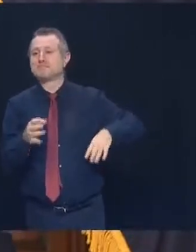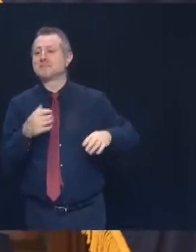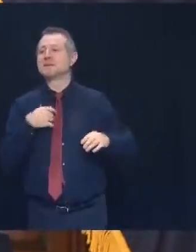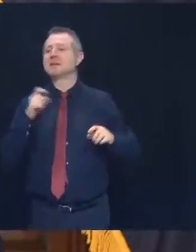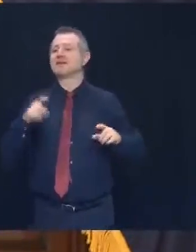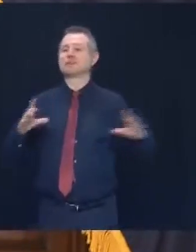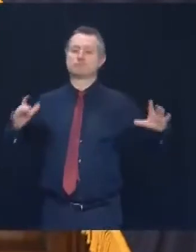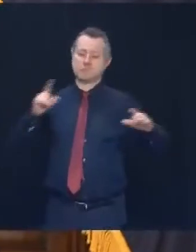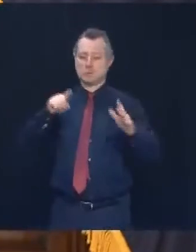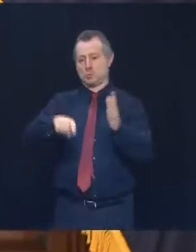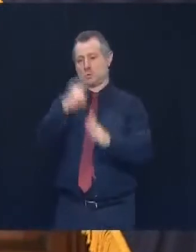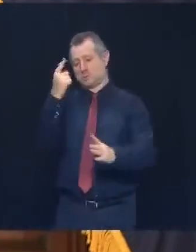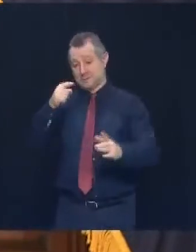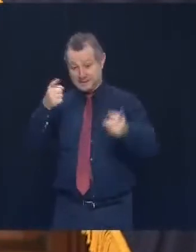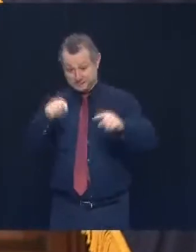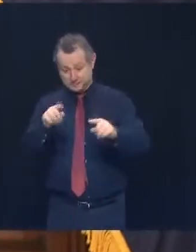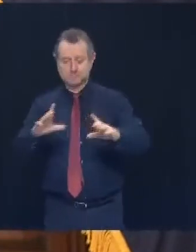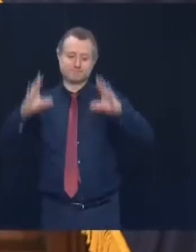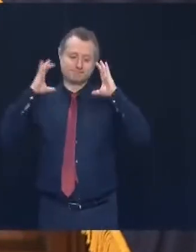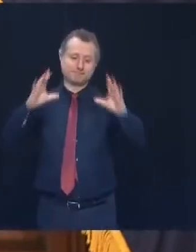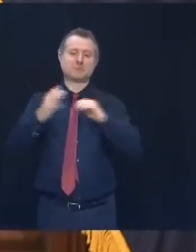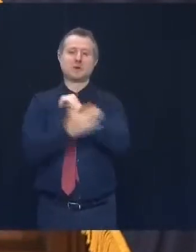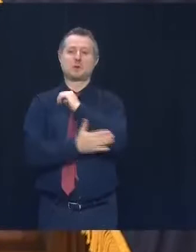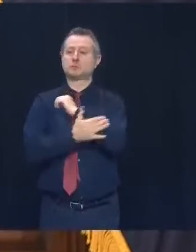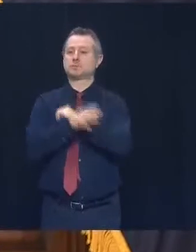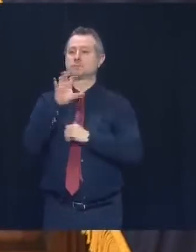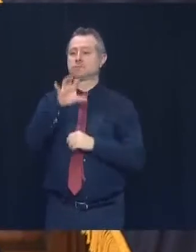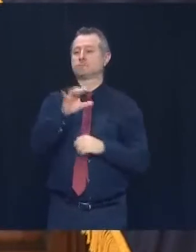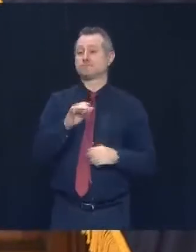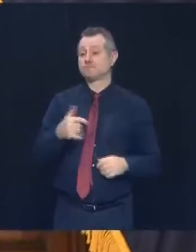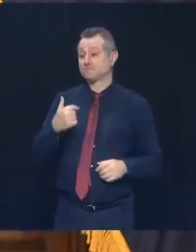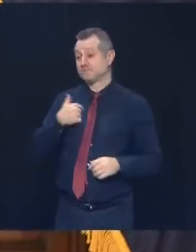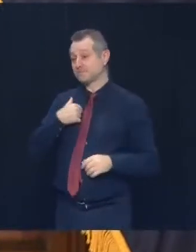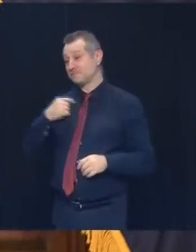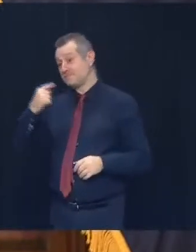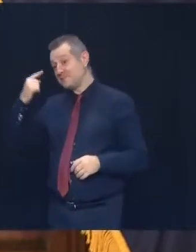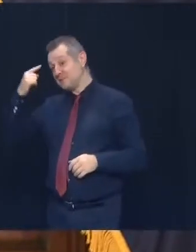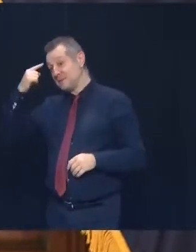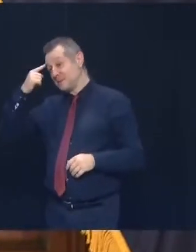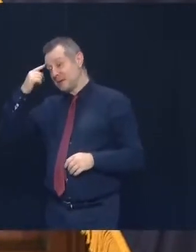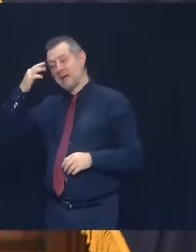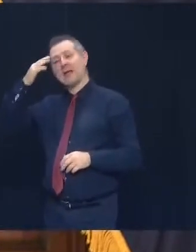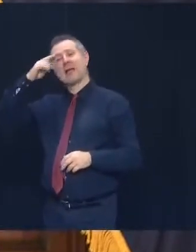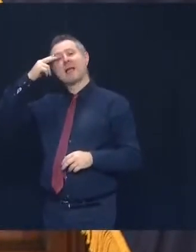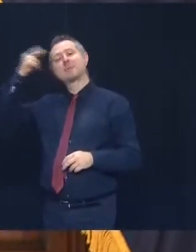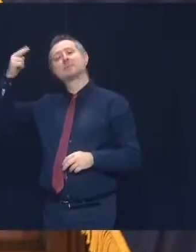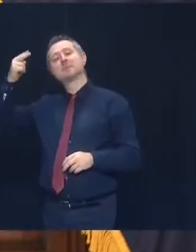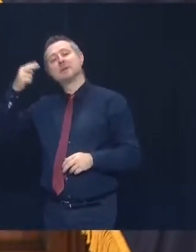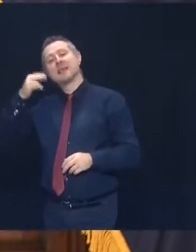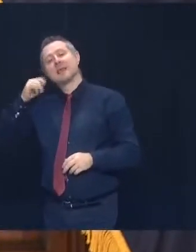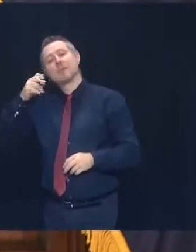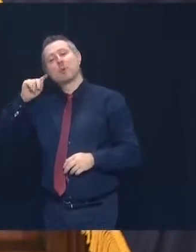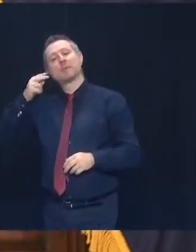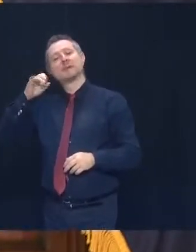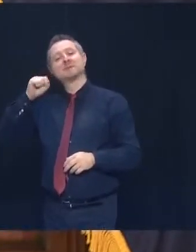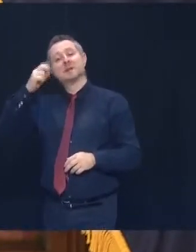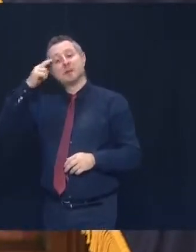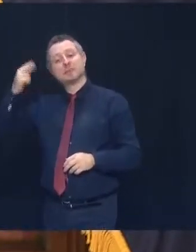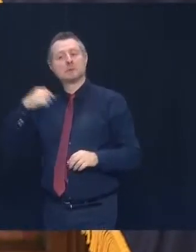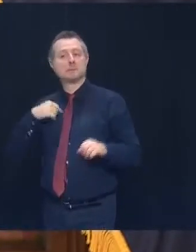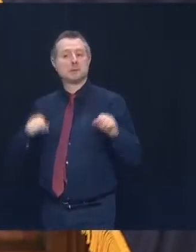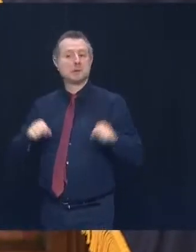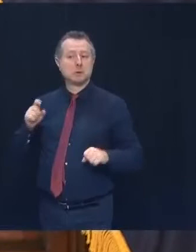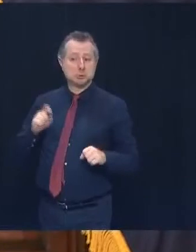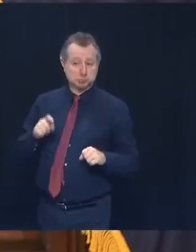we're still looking. Hypothesis, but we're not sure. We're also looking at the contact tracing. Do you go